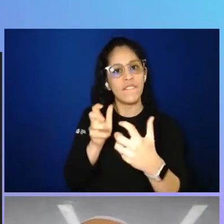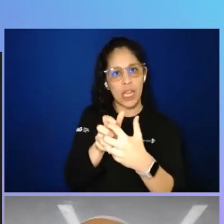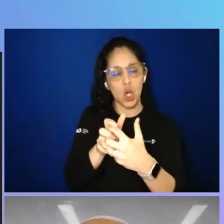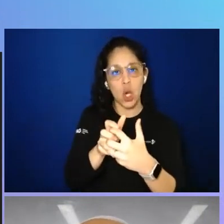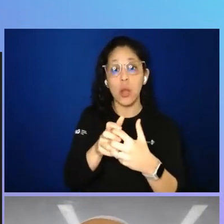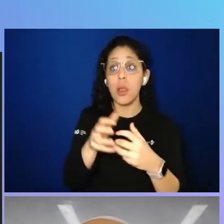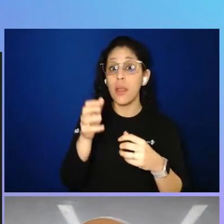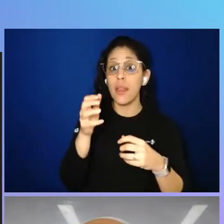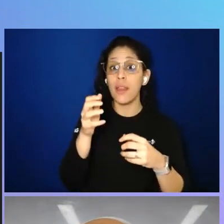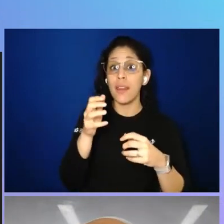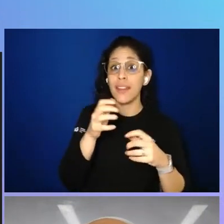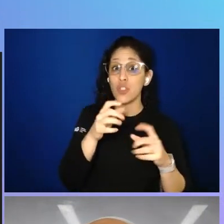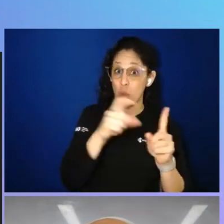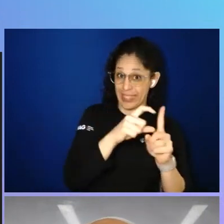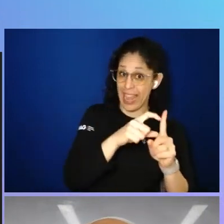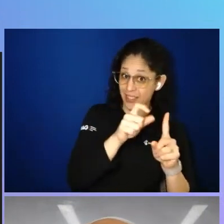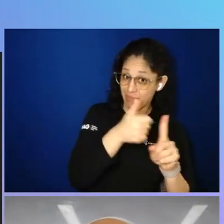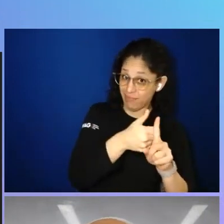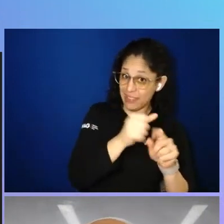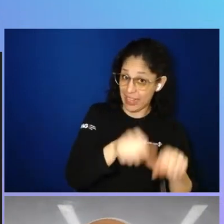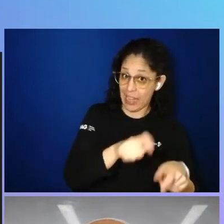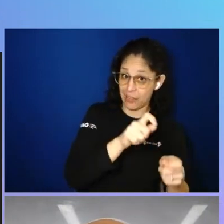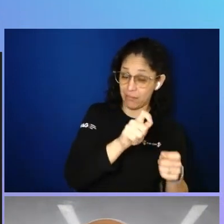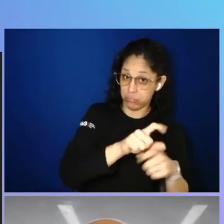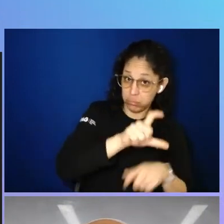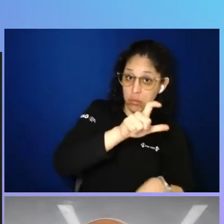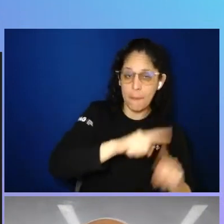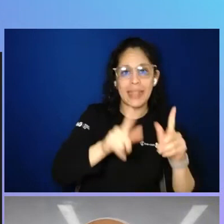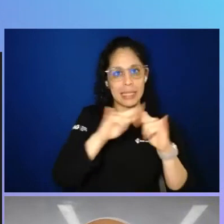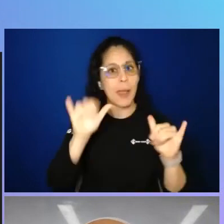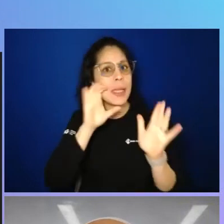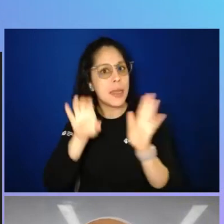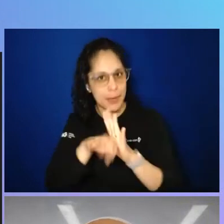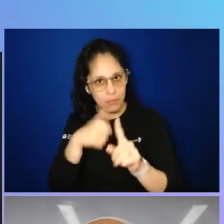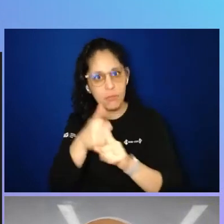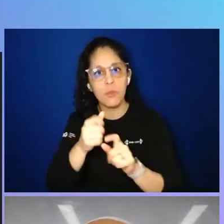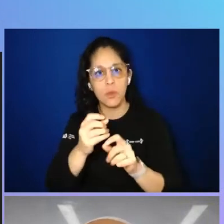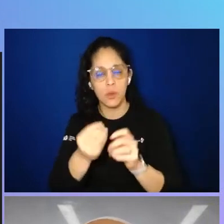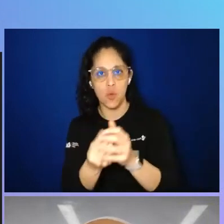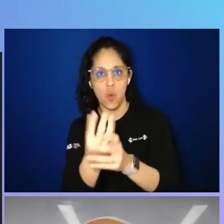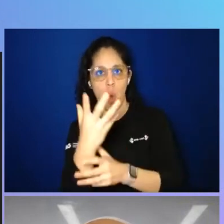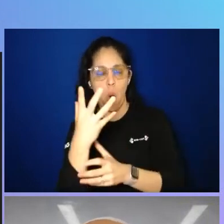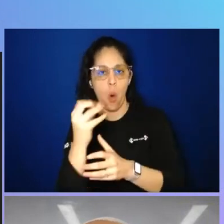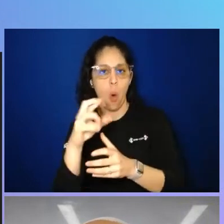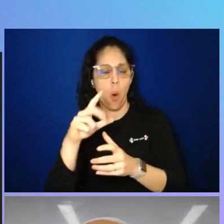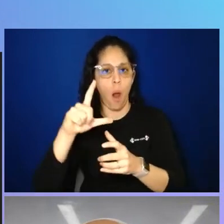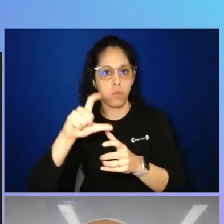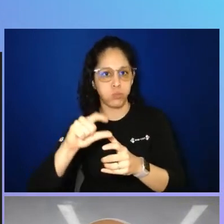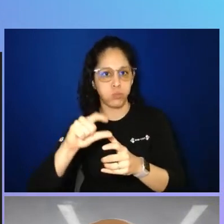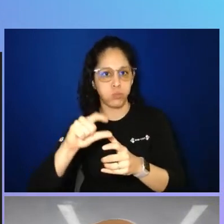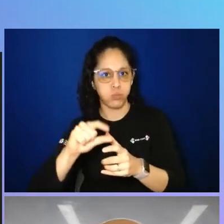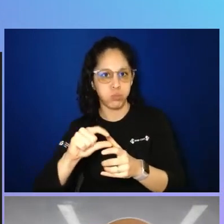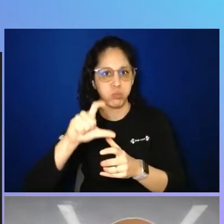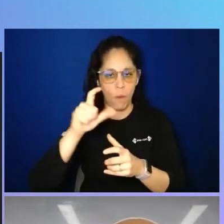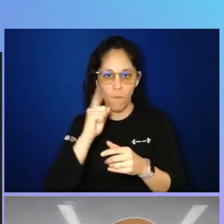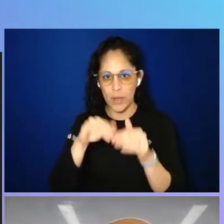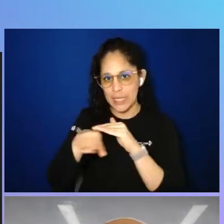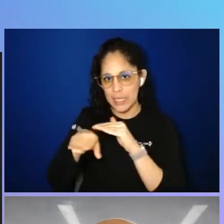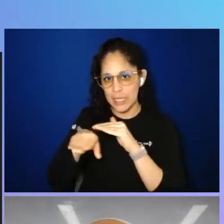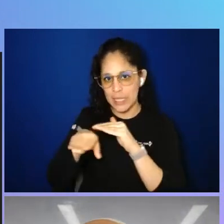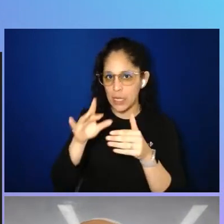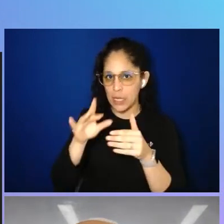if the user configures an accessibility text size. So there's a property called adjust image size for accessibility content size